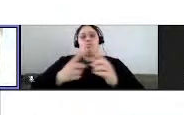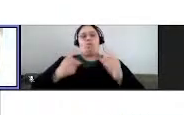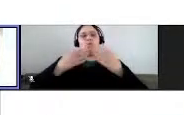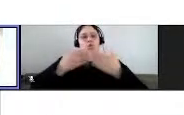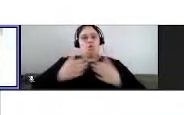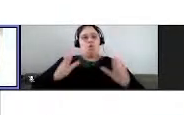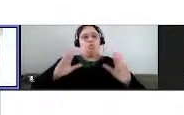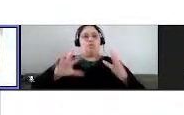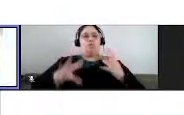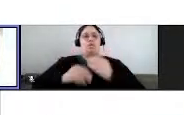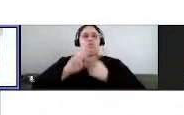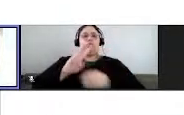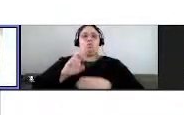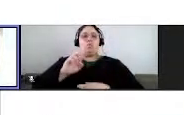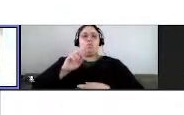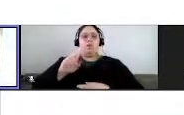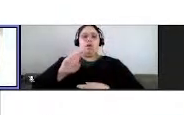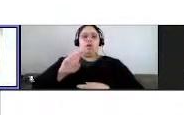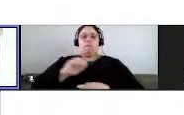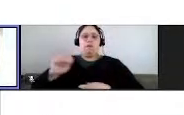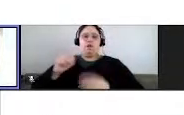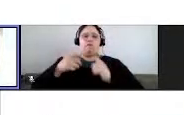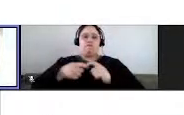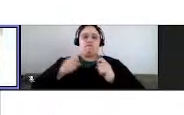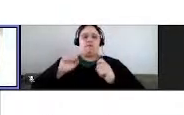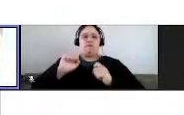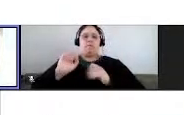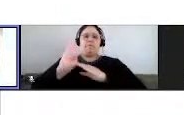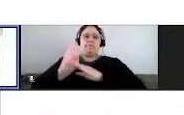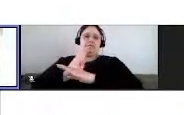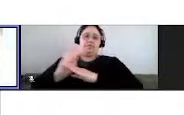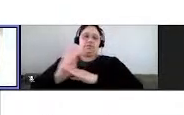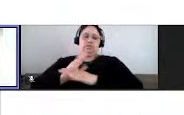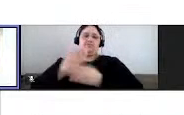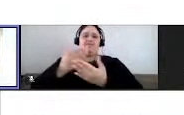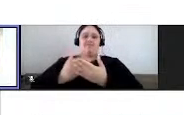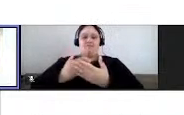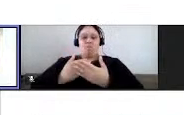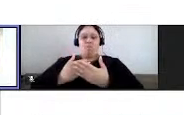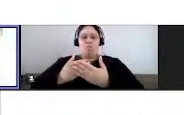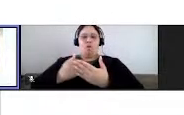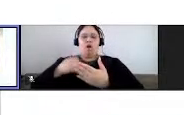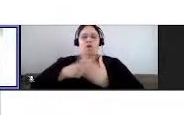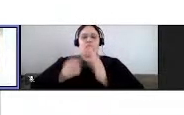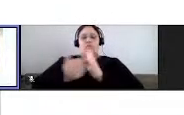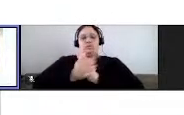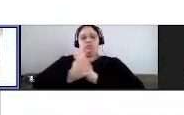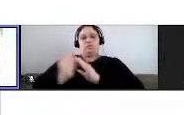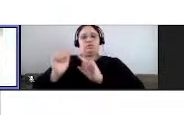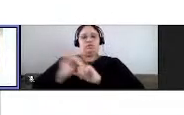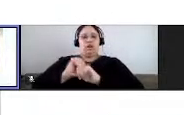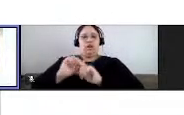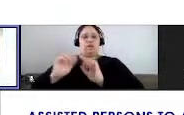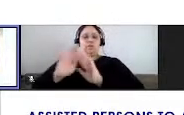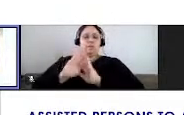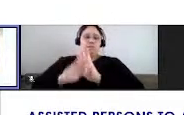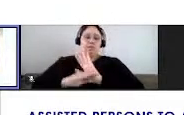an additional 201 million from these businesses towards our skills training